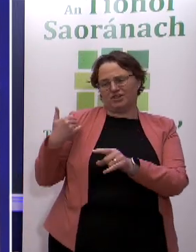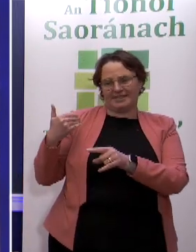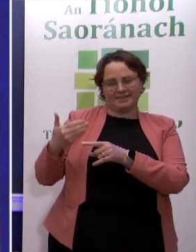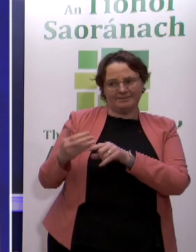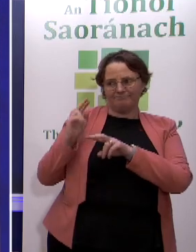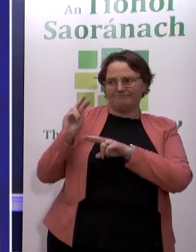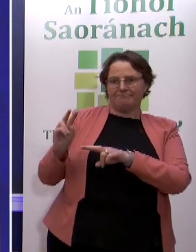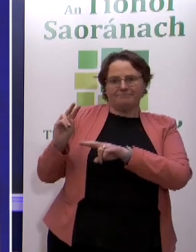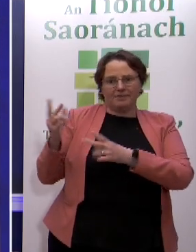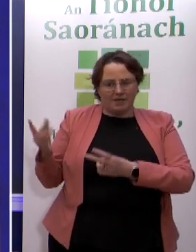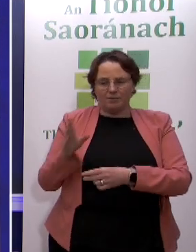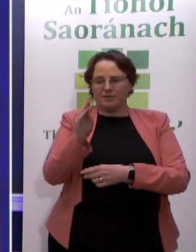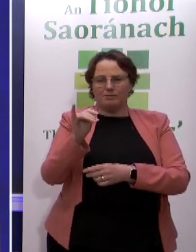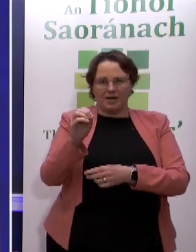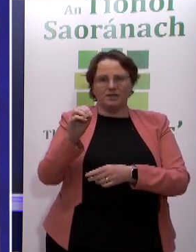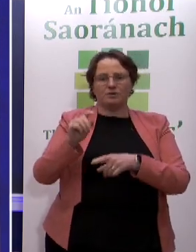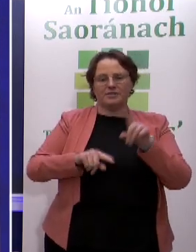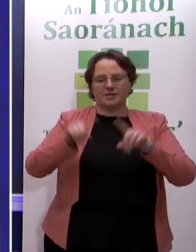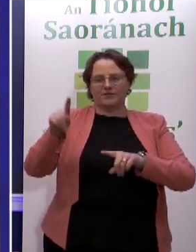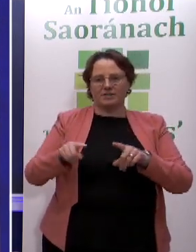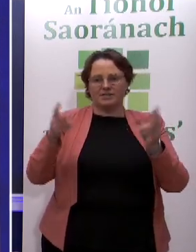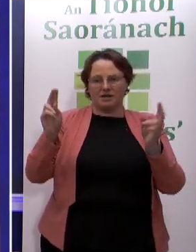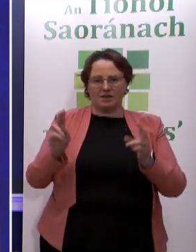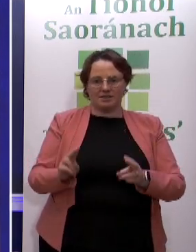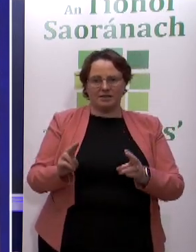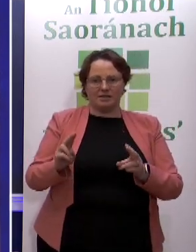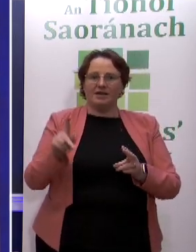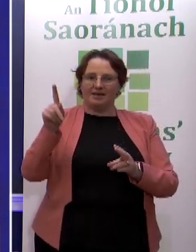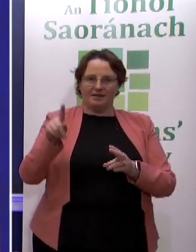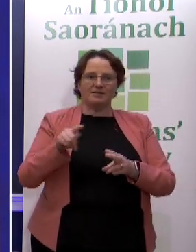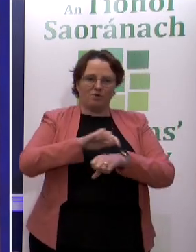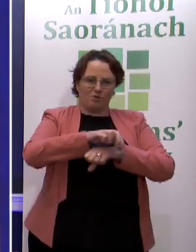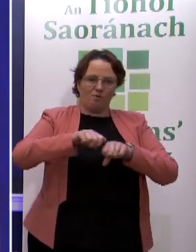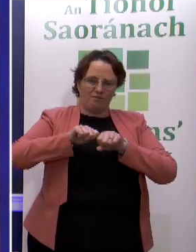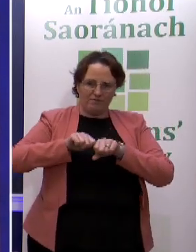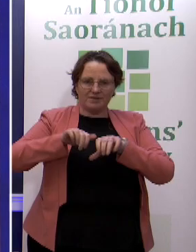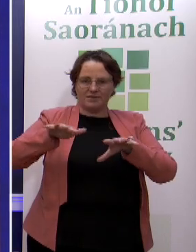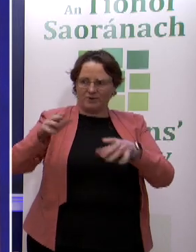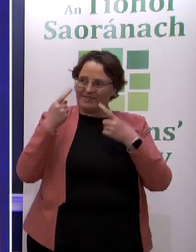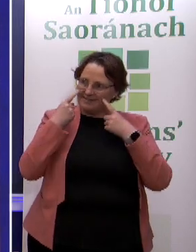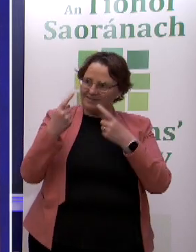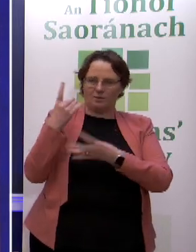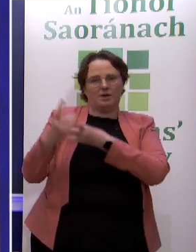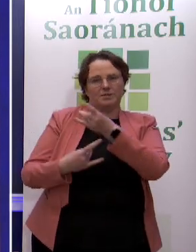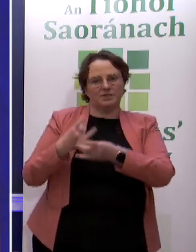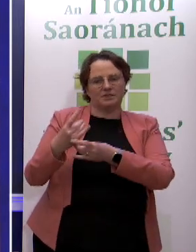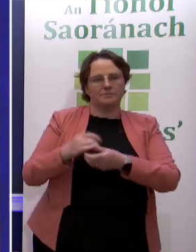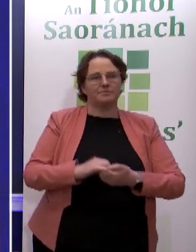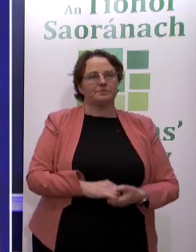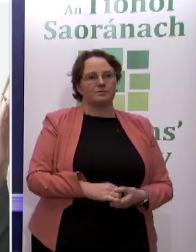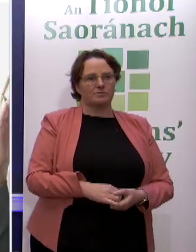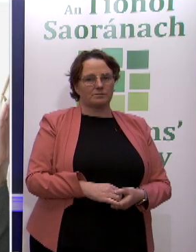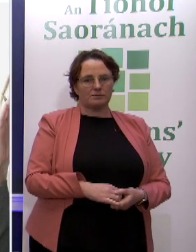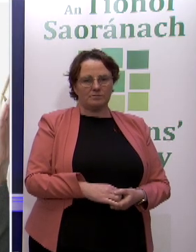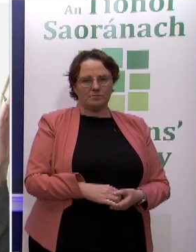with biodiversity loss and the increased prevalence of this disease. But it's not just the prevalence of disease that's